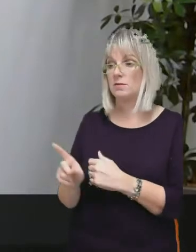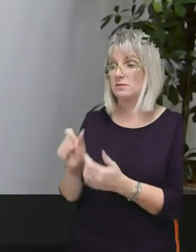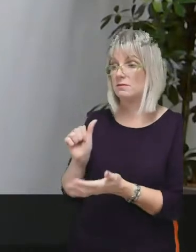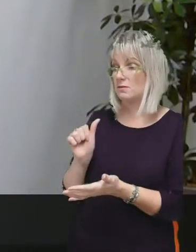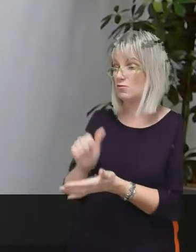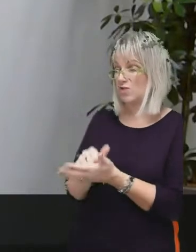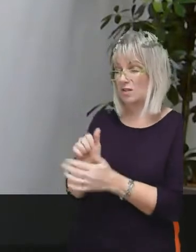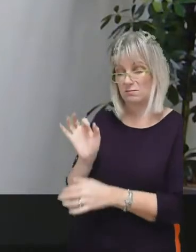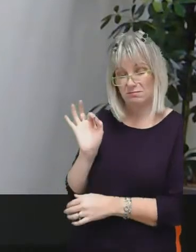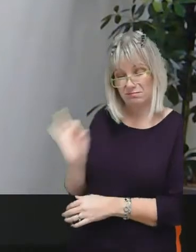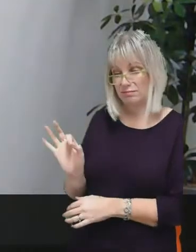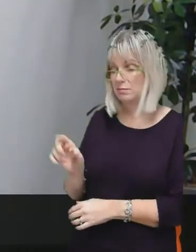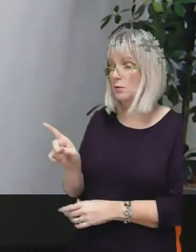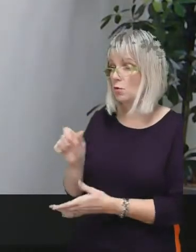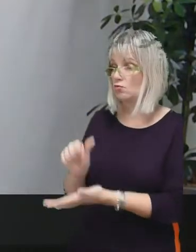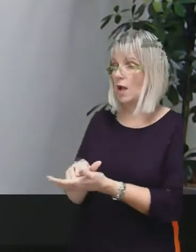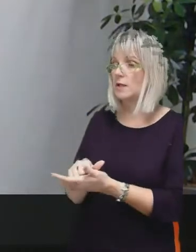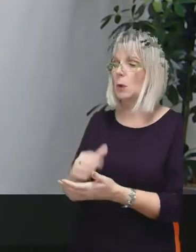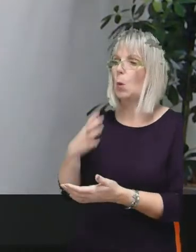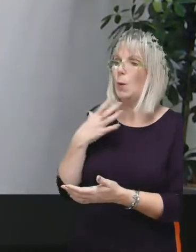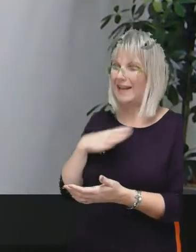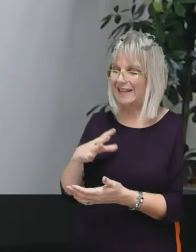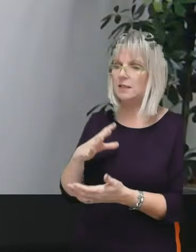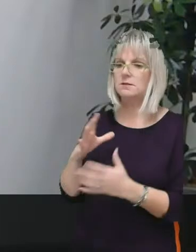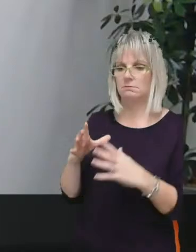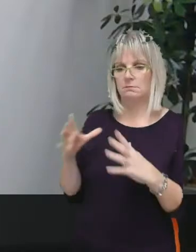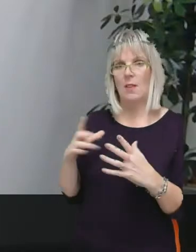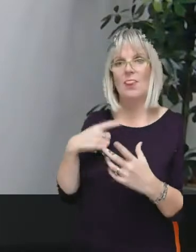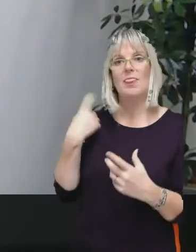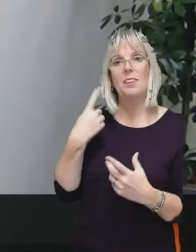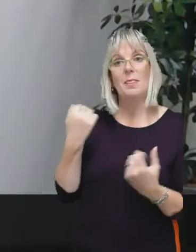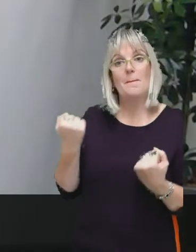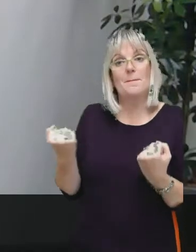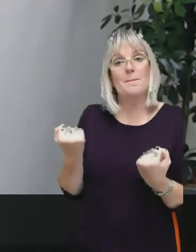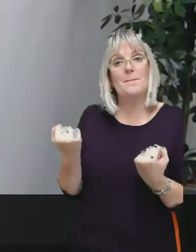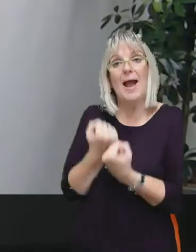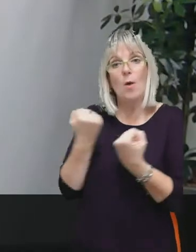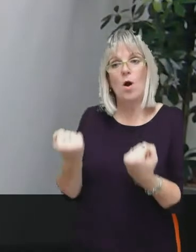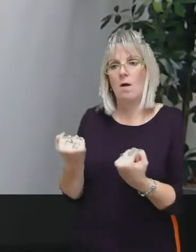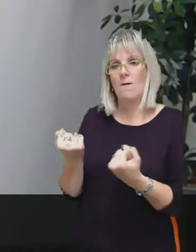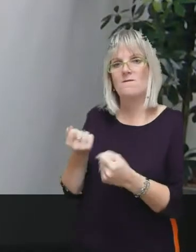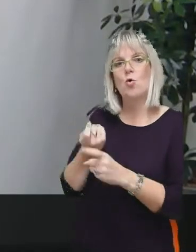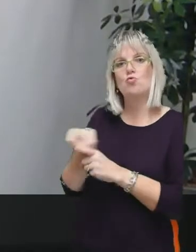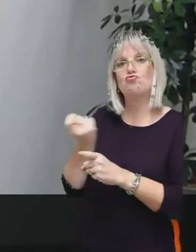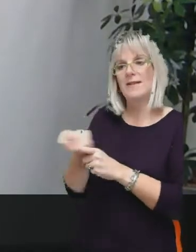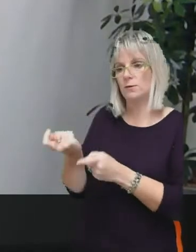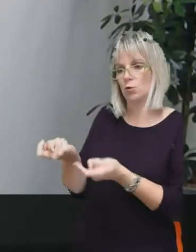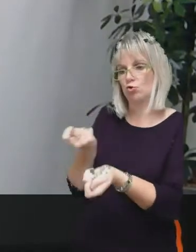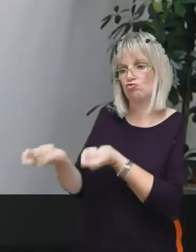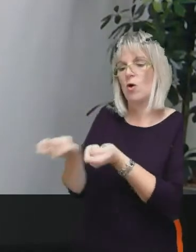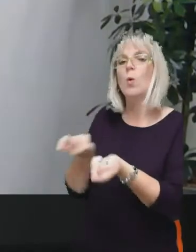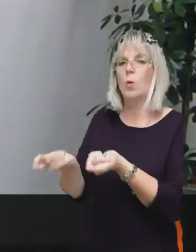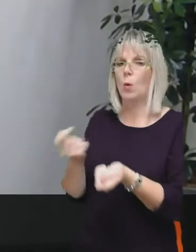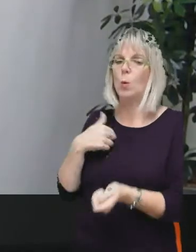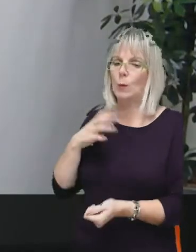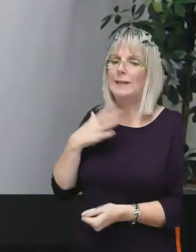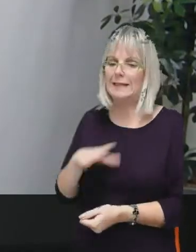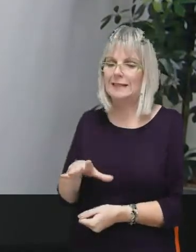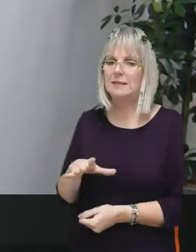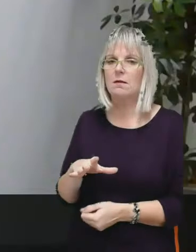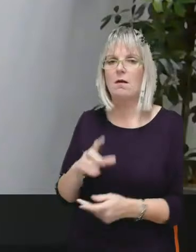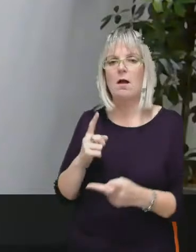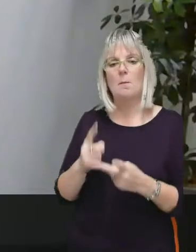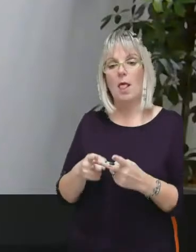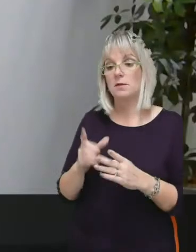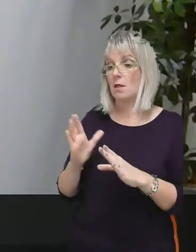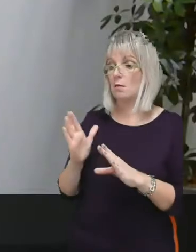powers to bring in rent controls, and that's what I'm lobbying the government to do. And I'm also lobbying the government to freeze rents in the private sector for